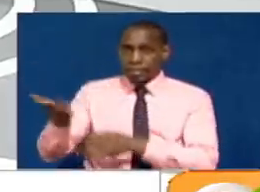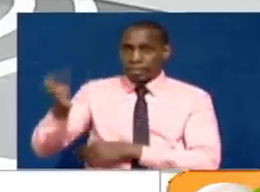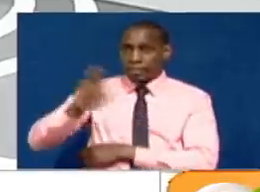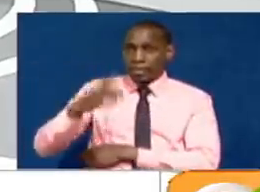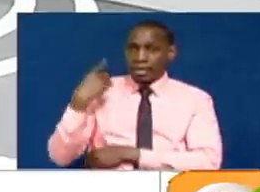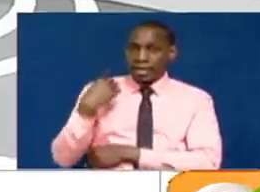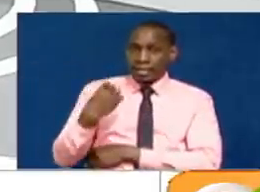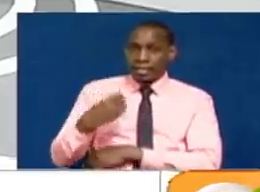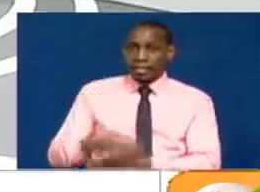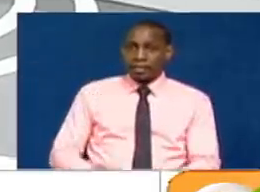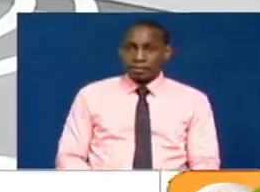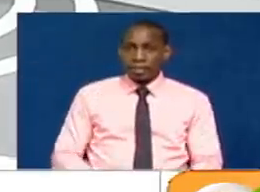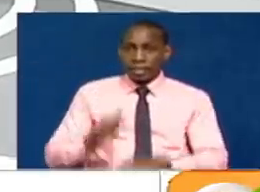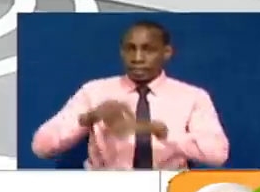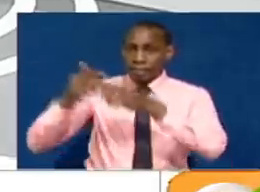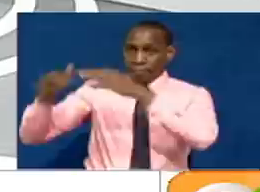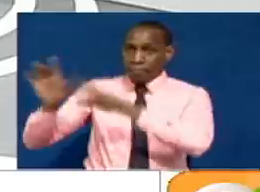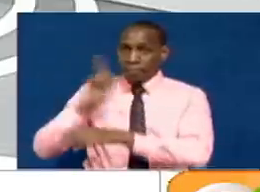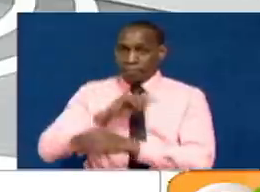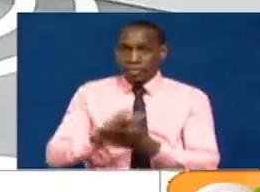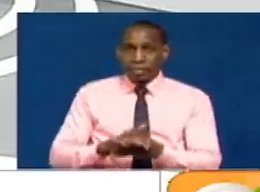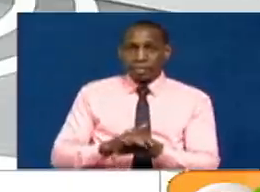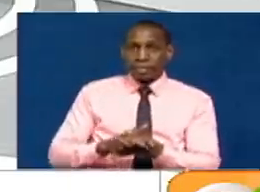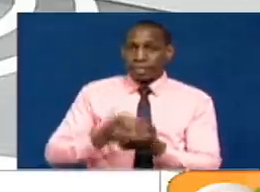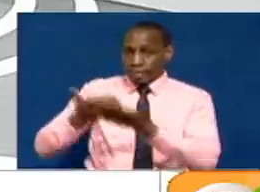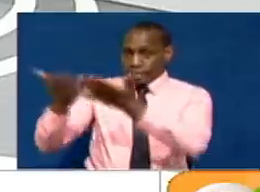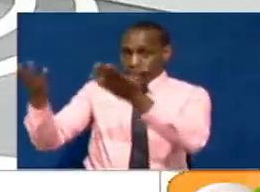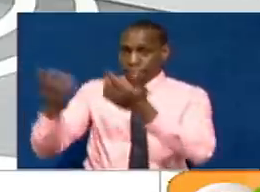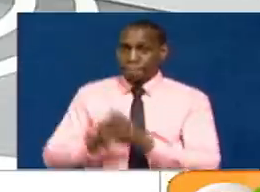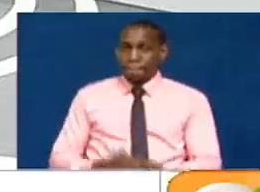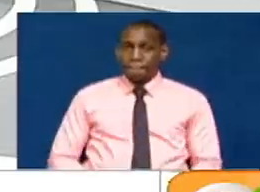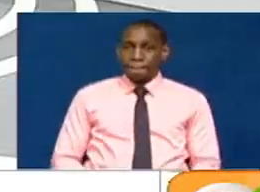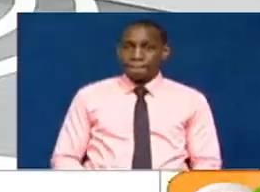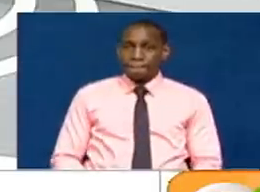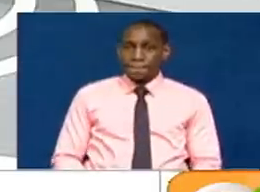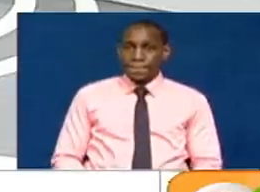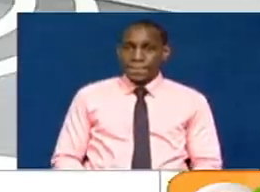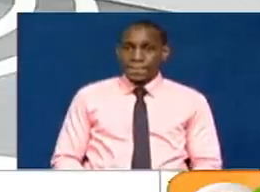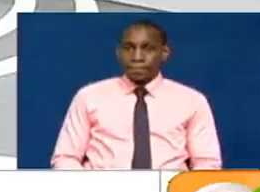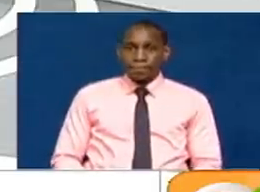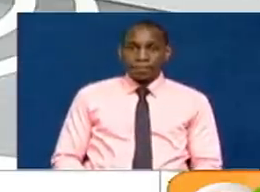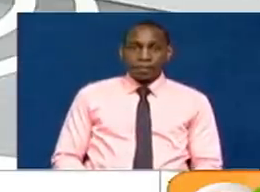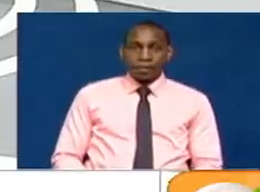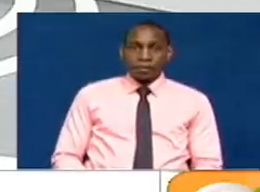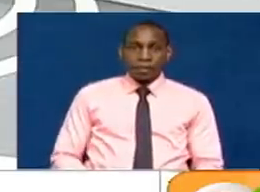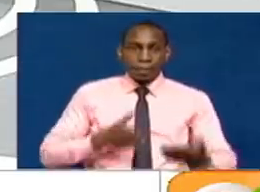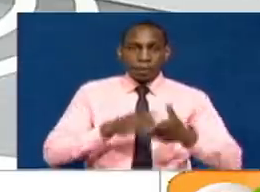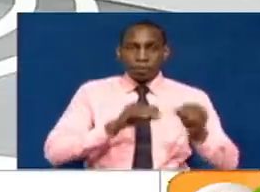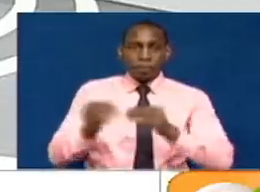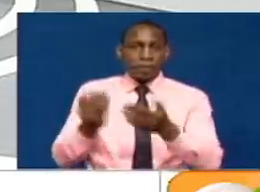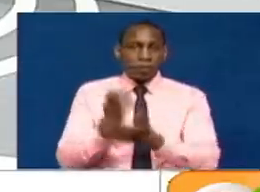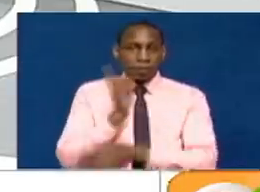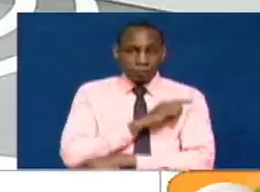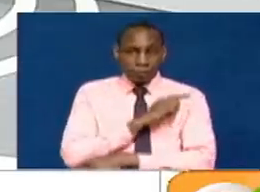recently, and while I was away, where I was, the curfew was lifted while I was